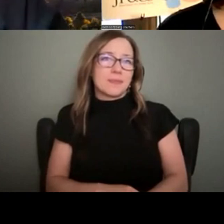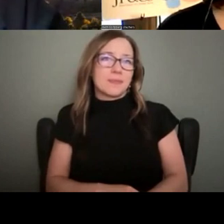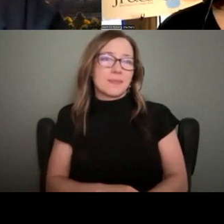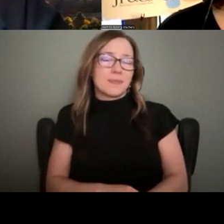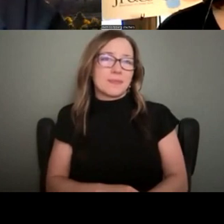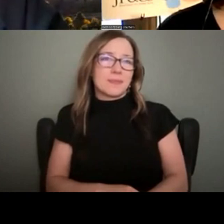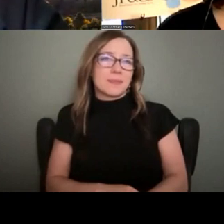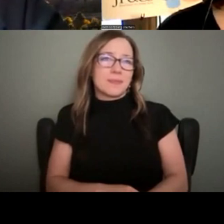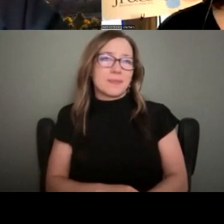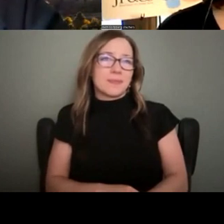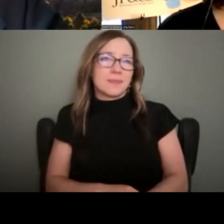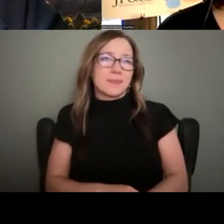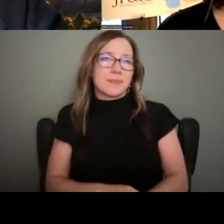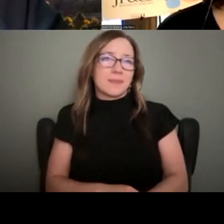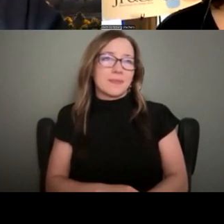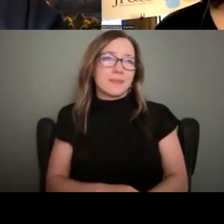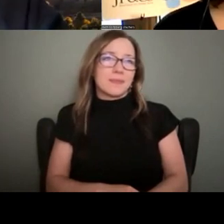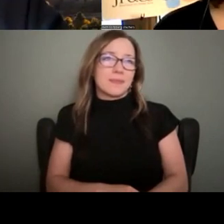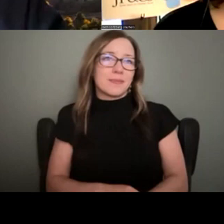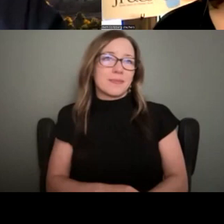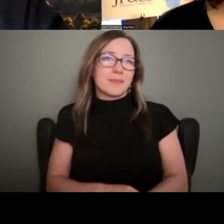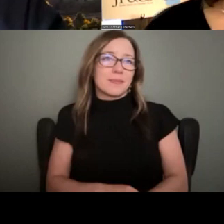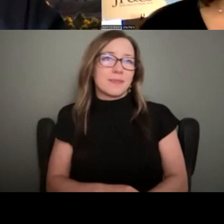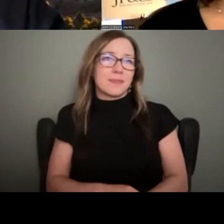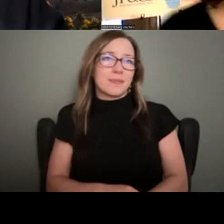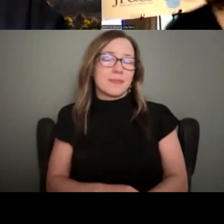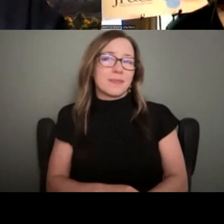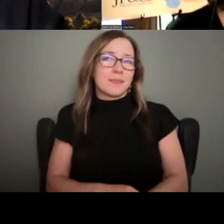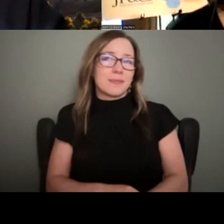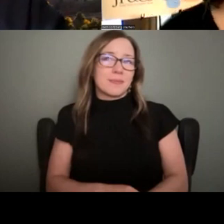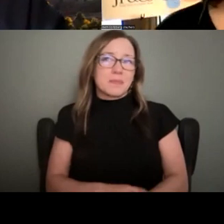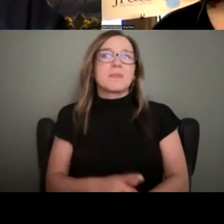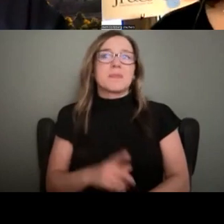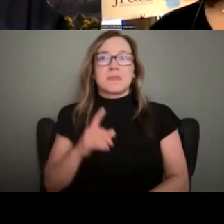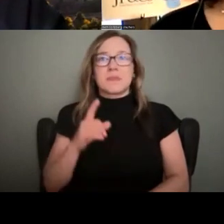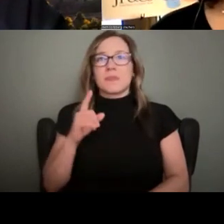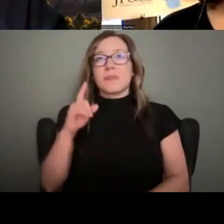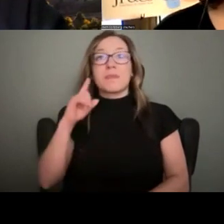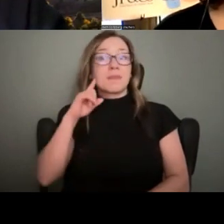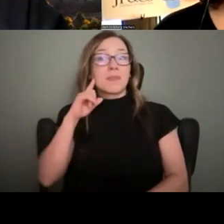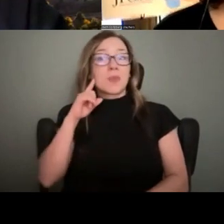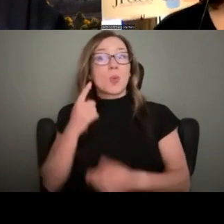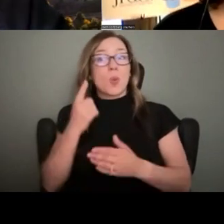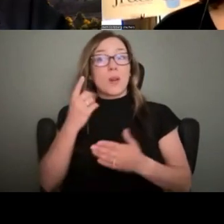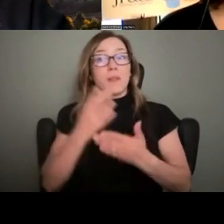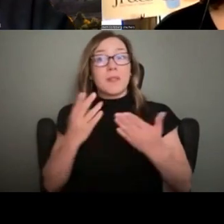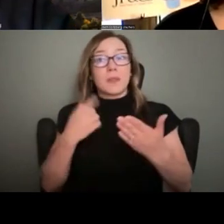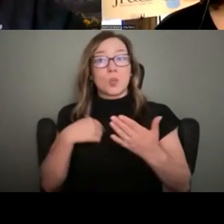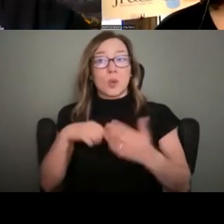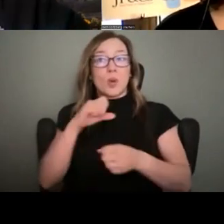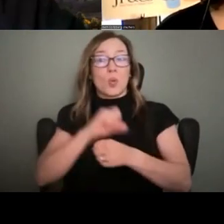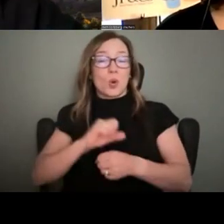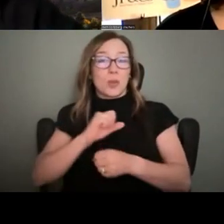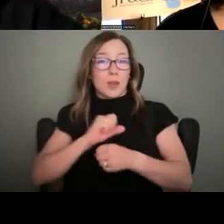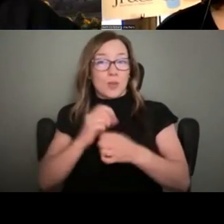As you know, I think one of the things that we're working on now in Vermont